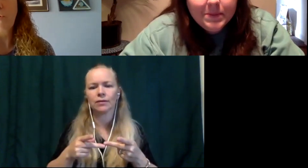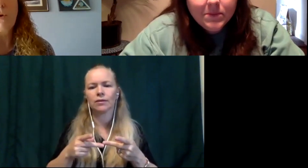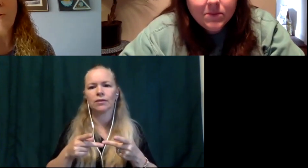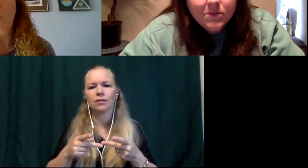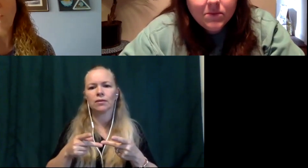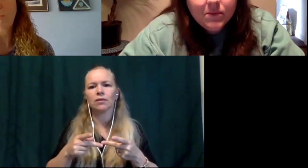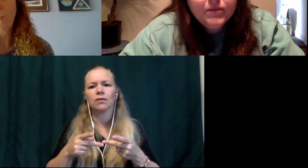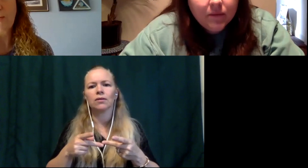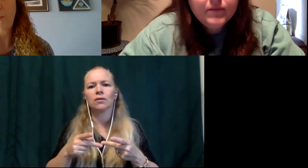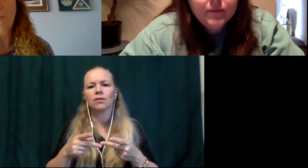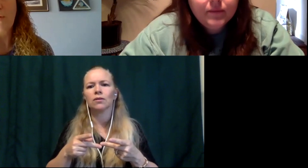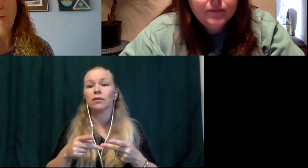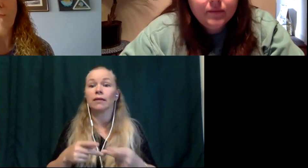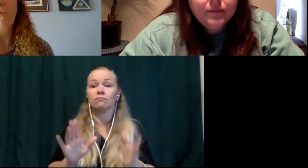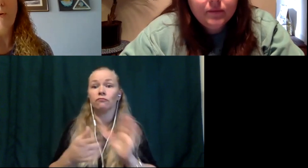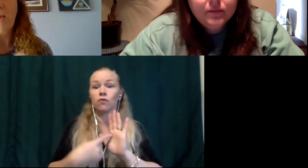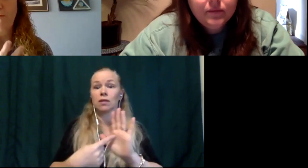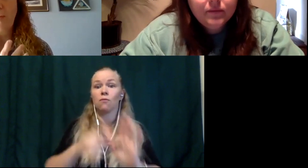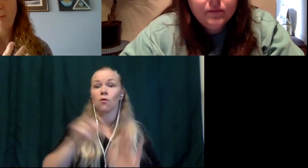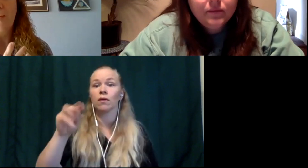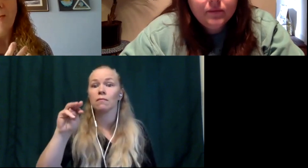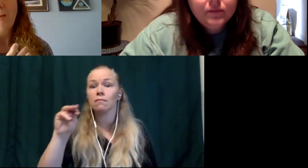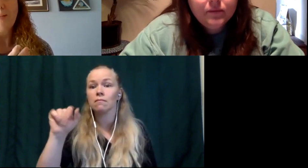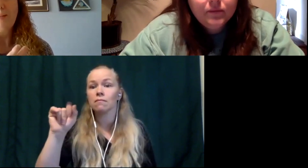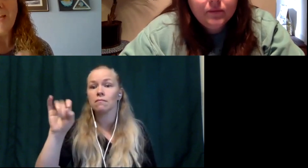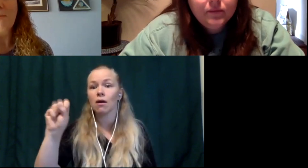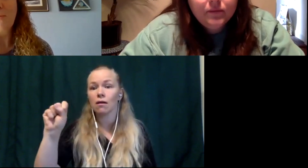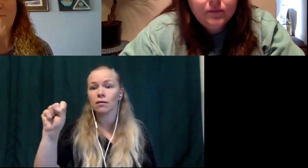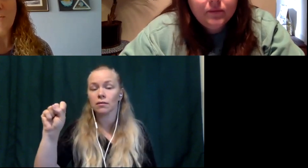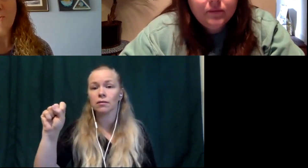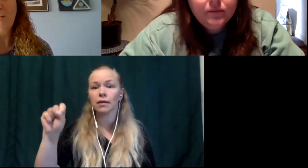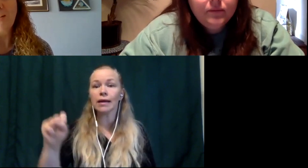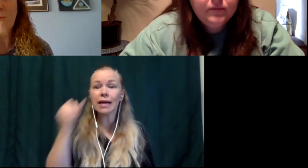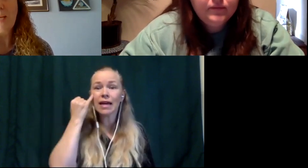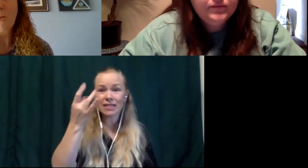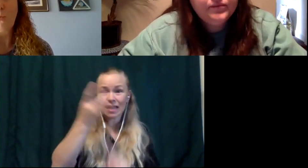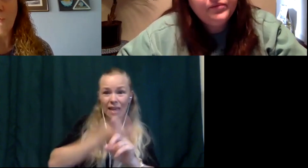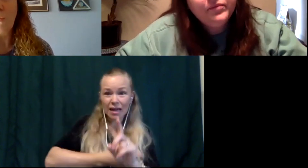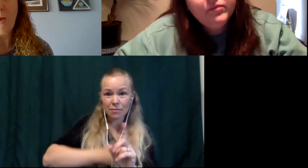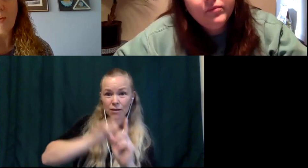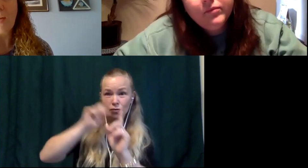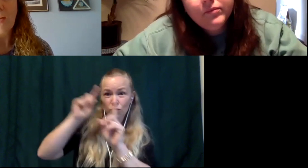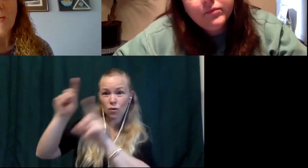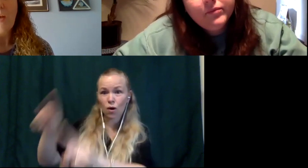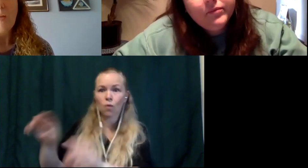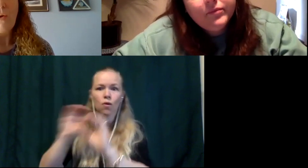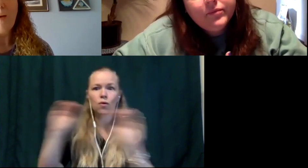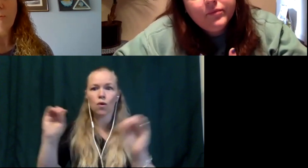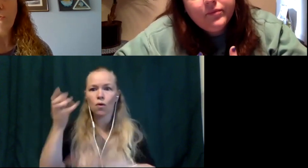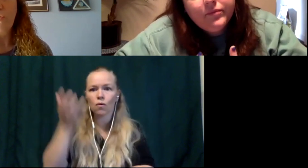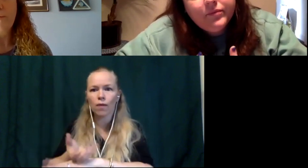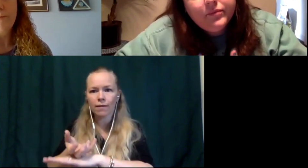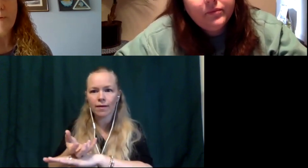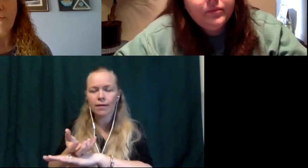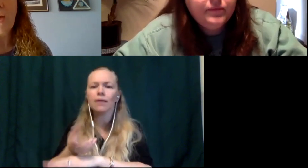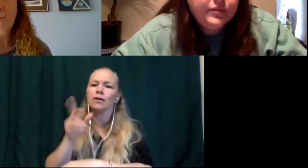for going to Mars, for example. If you're going to have a 8-month mission in space with no gravity, you have to